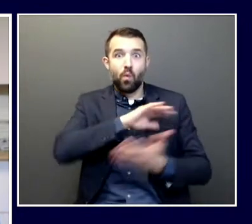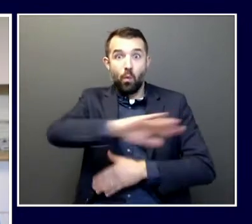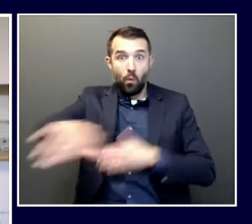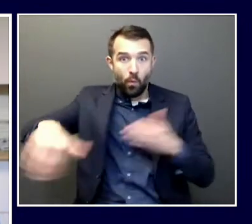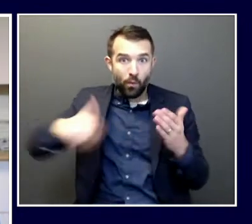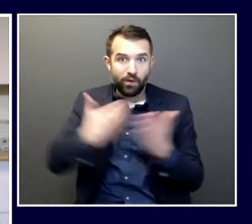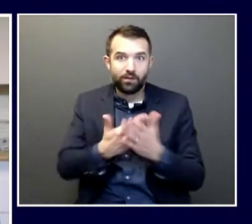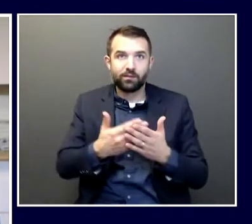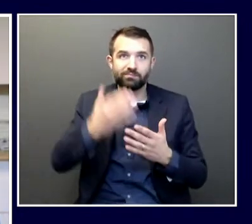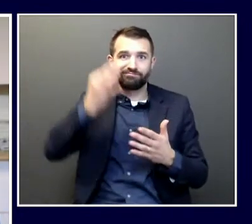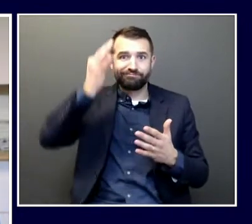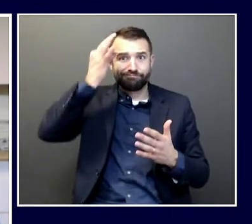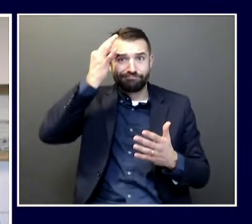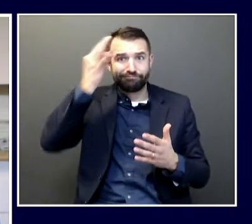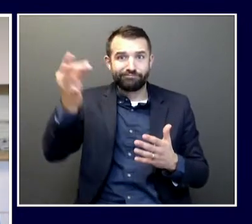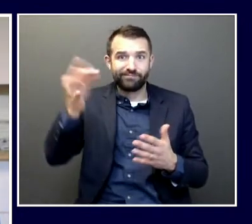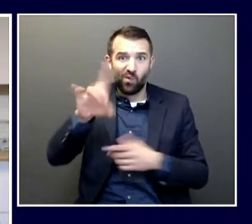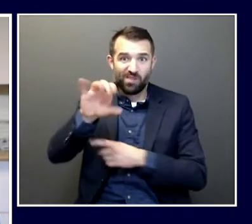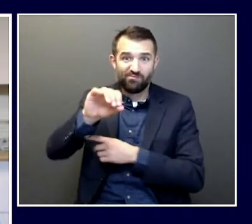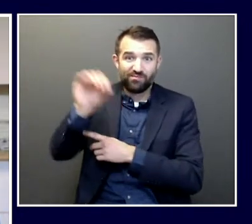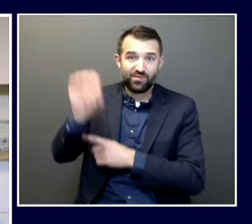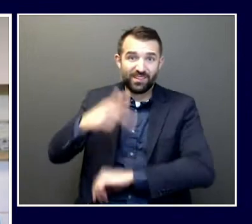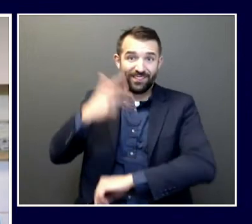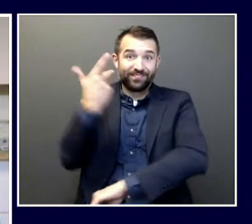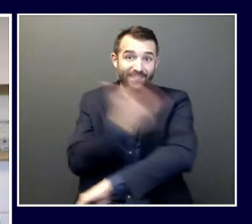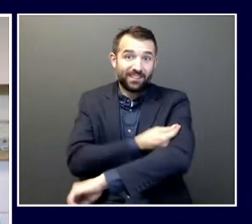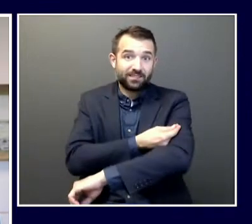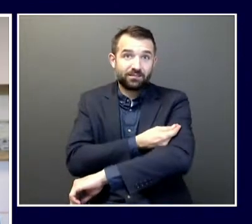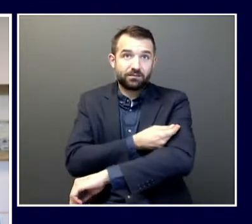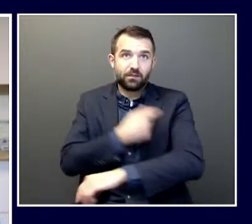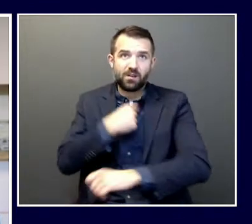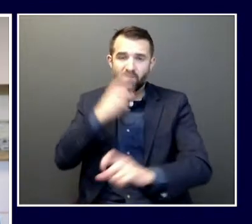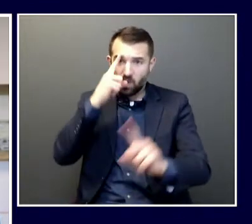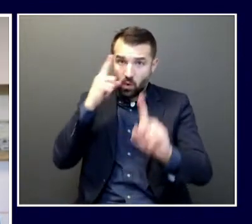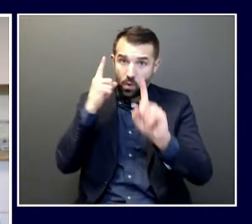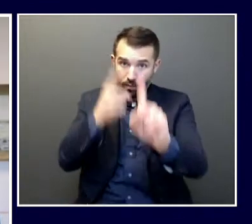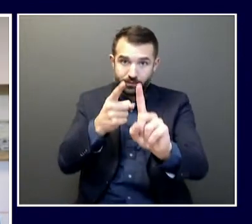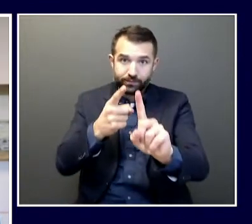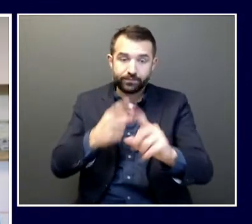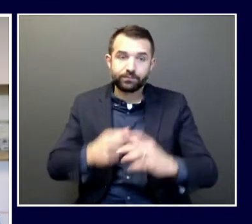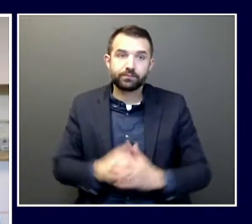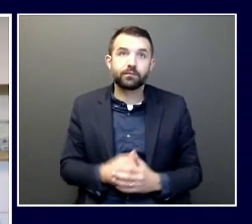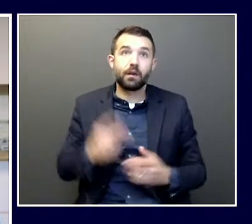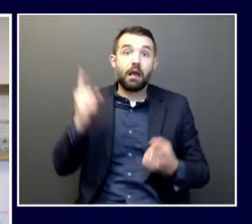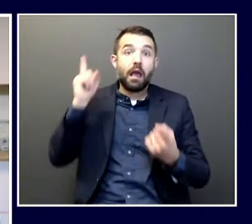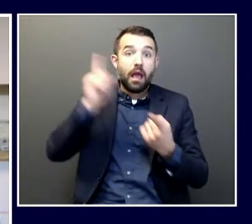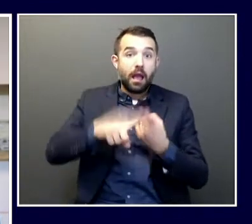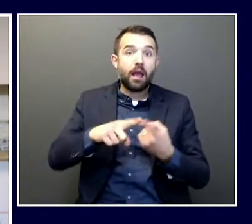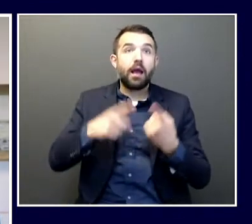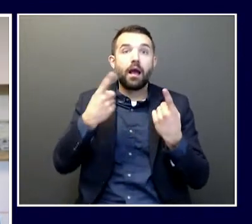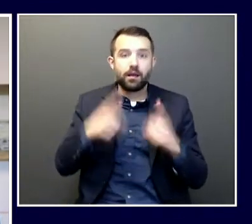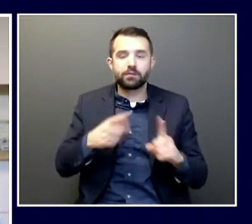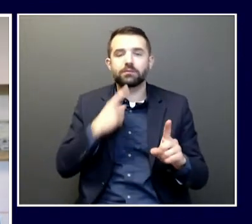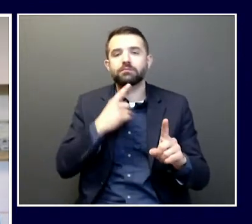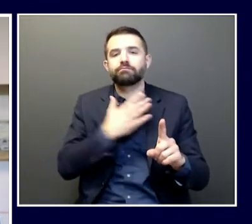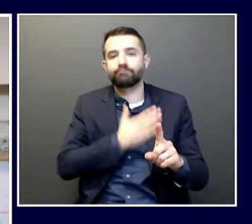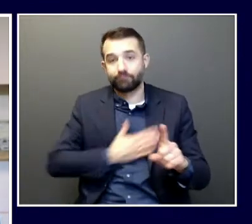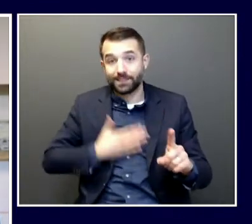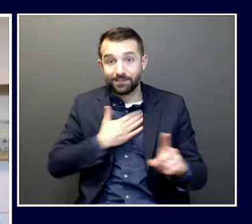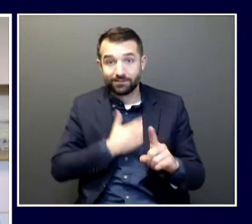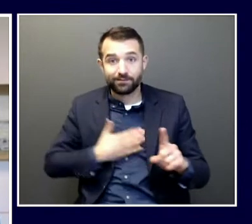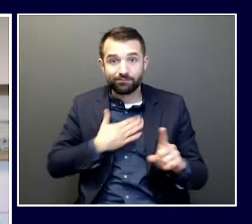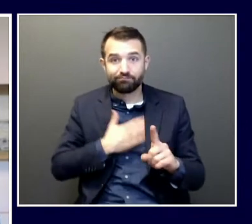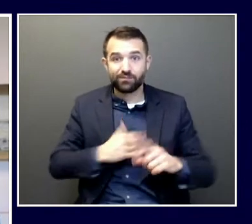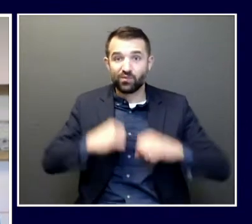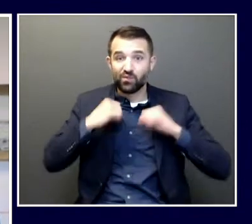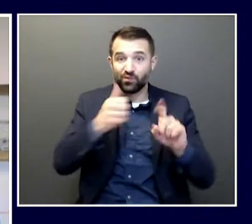best thing for each and every one of us to do is to go out there and get ourselves and our families vaccinated.